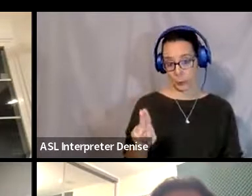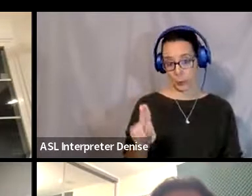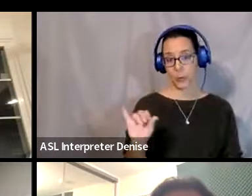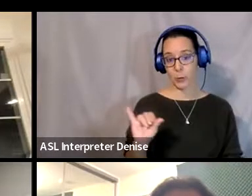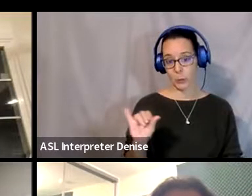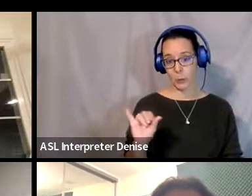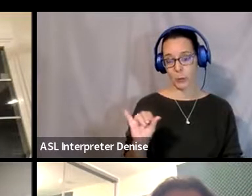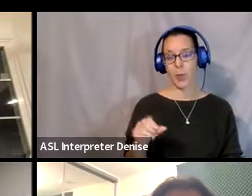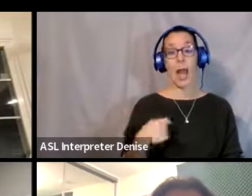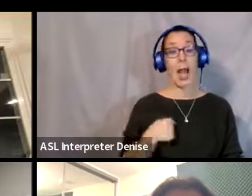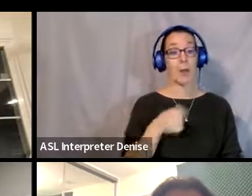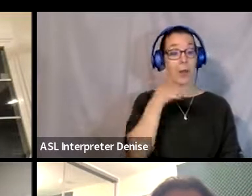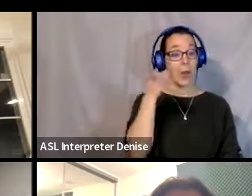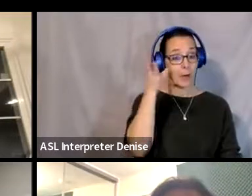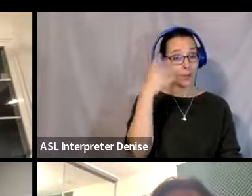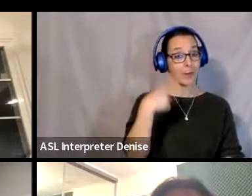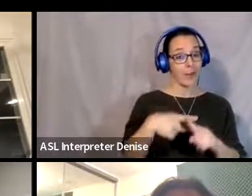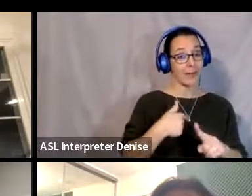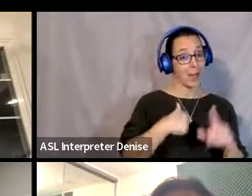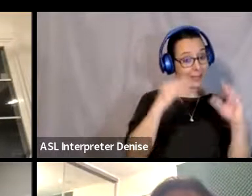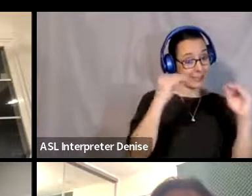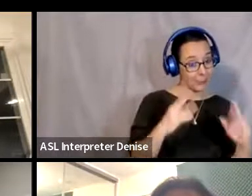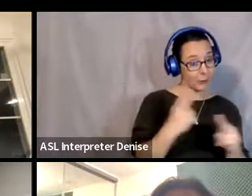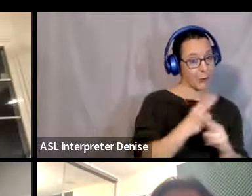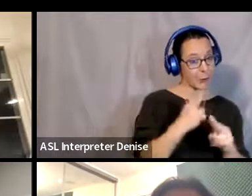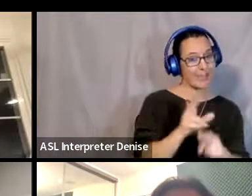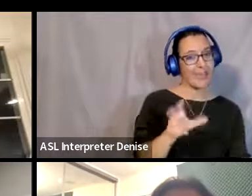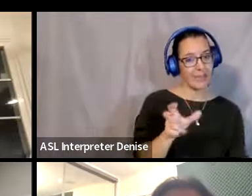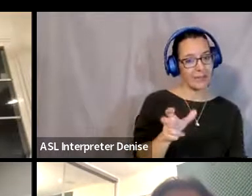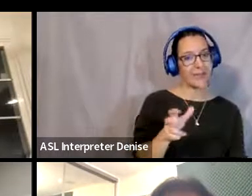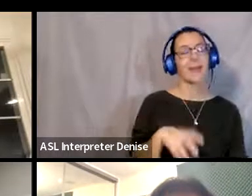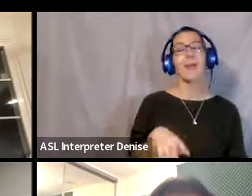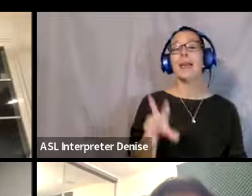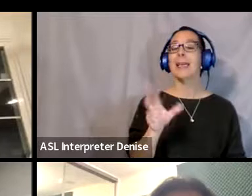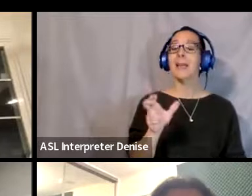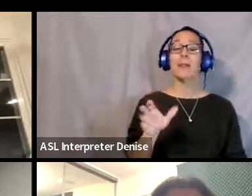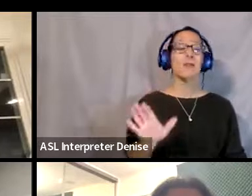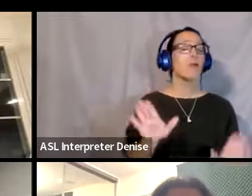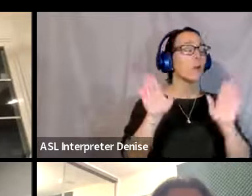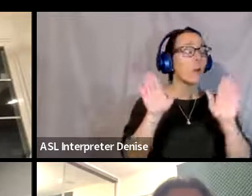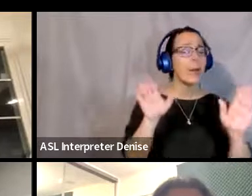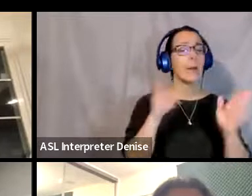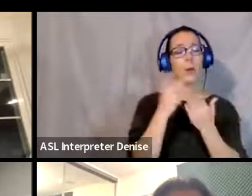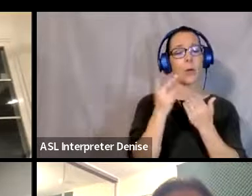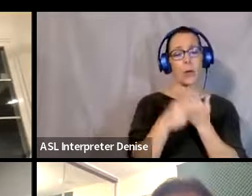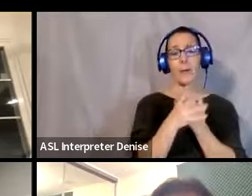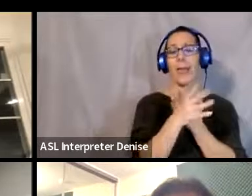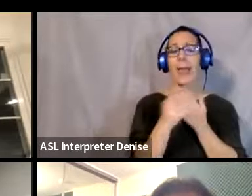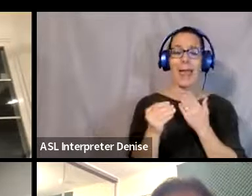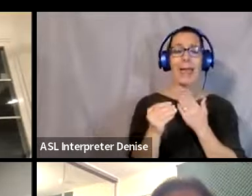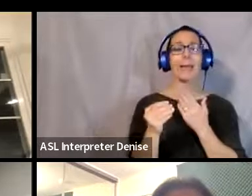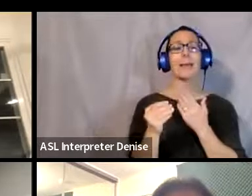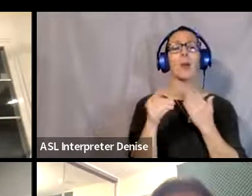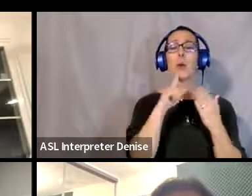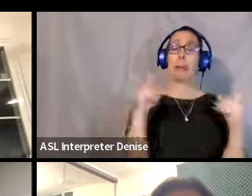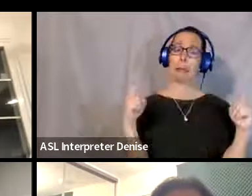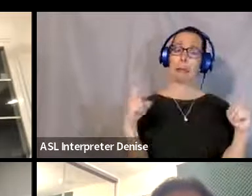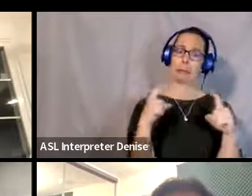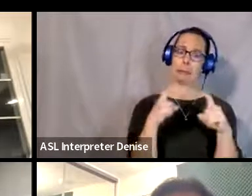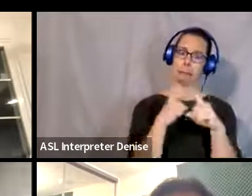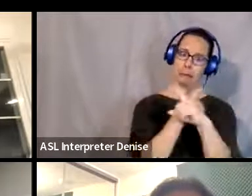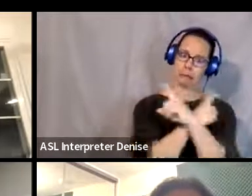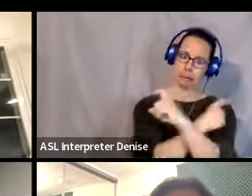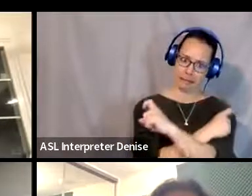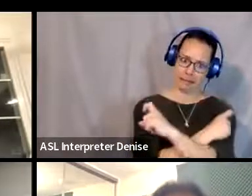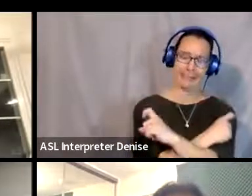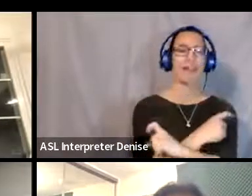as a parent and as a teacher with Canvas, Canvas is a great program, and it's very complicated. You have to data enter